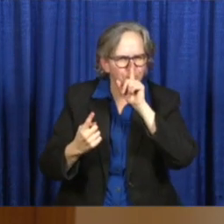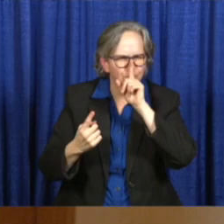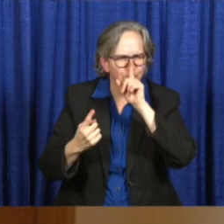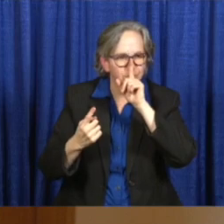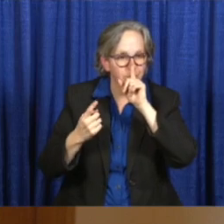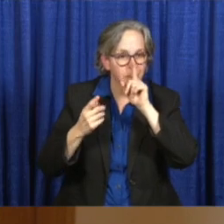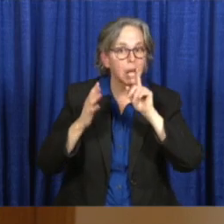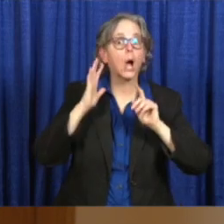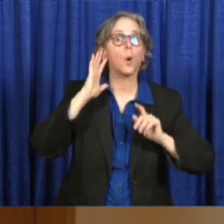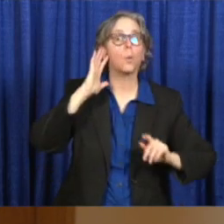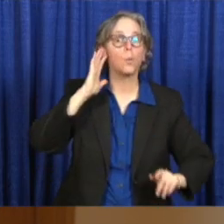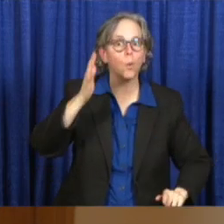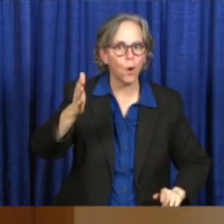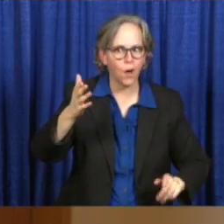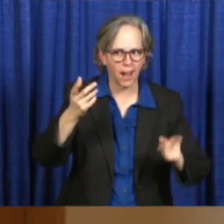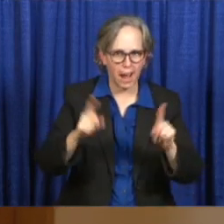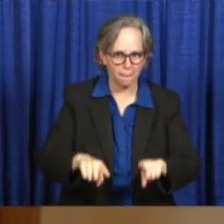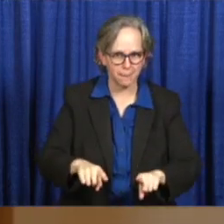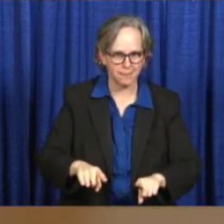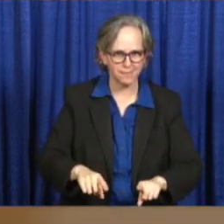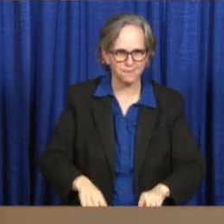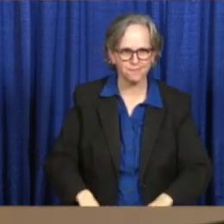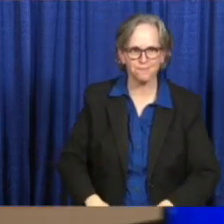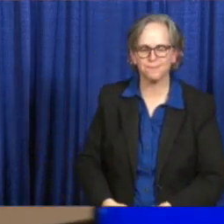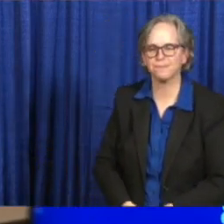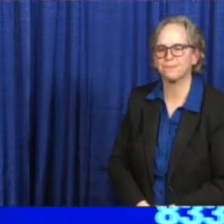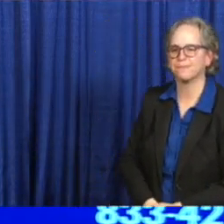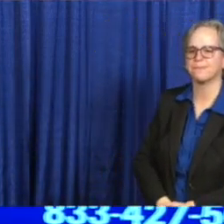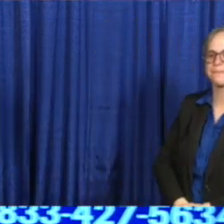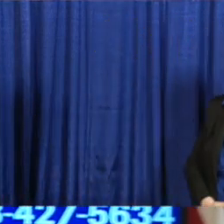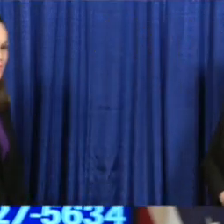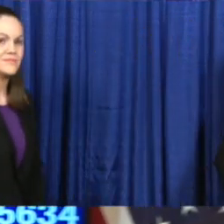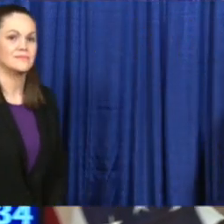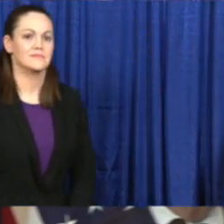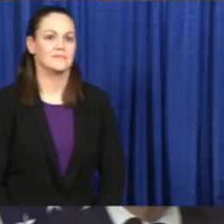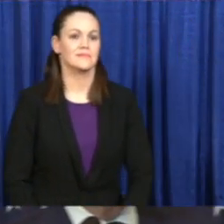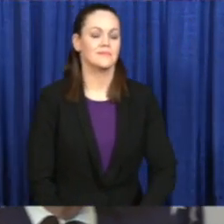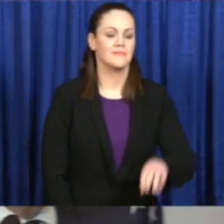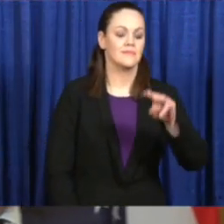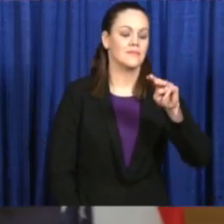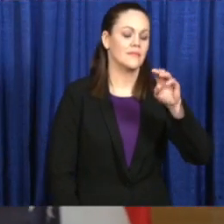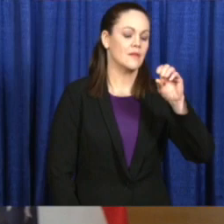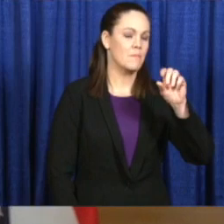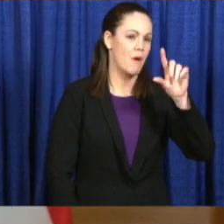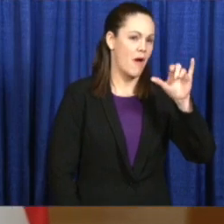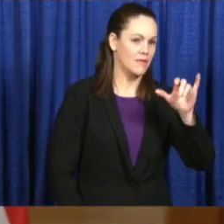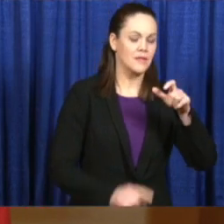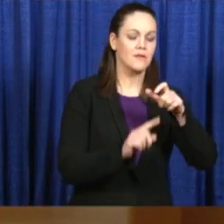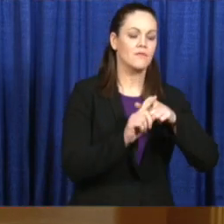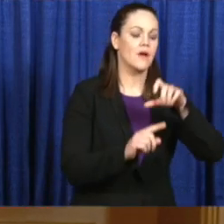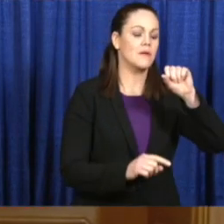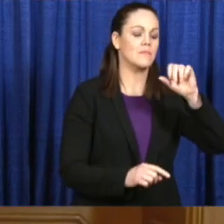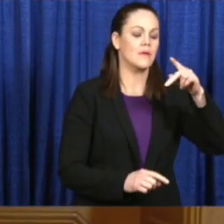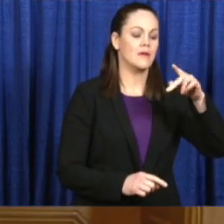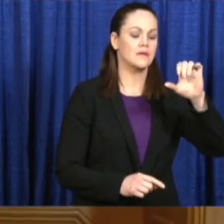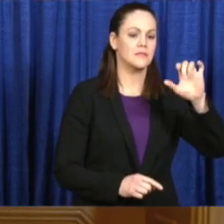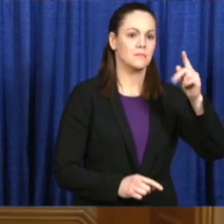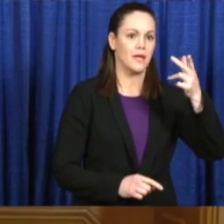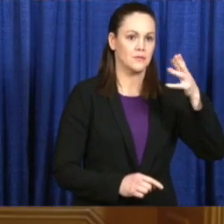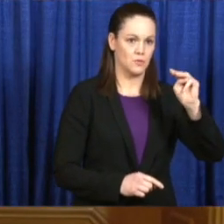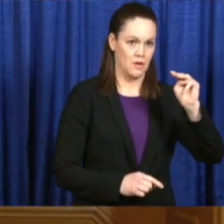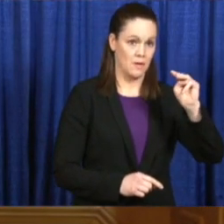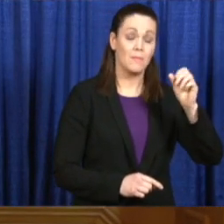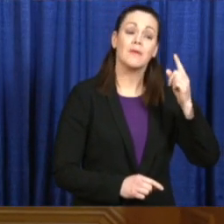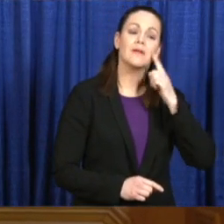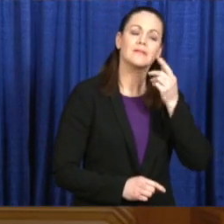is for Governor DeWine. This is Molly Martinez with Spectrum News. Hobby Lobby in several states, including Ohio, have reopened